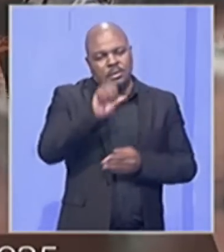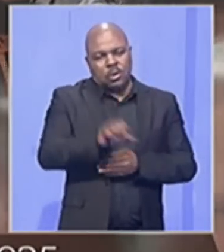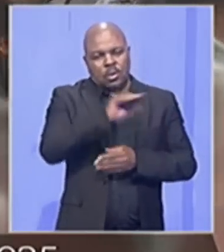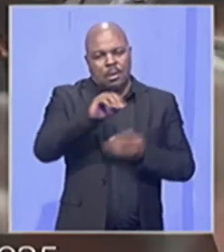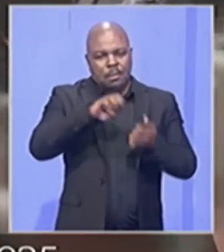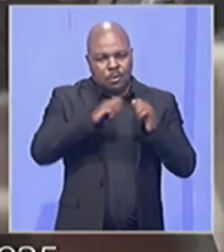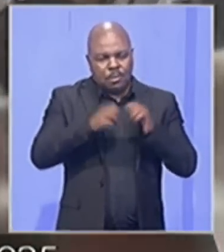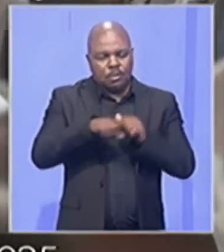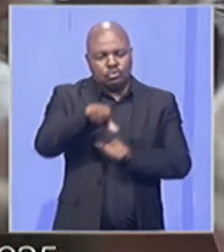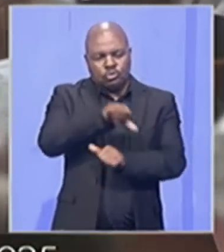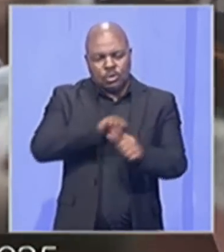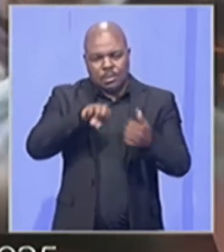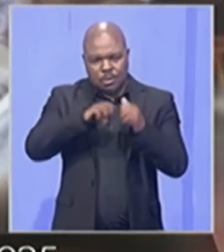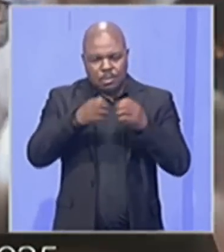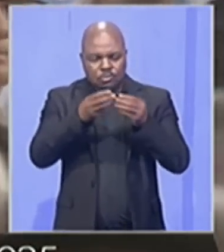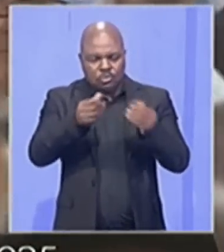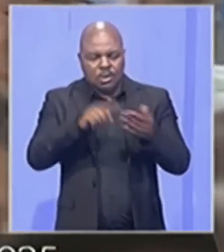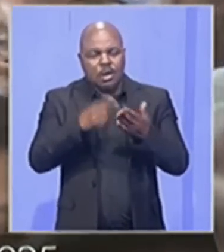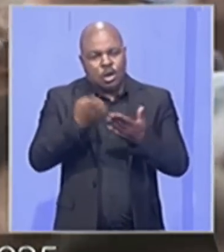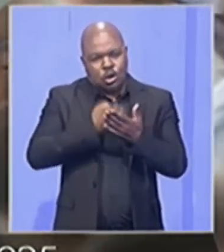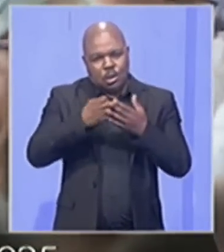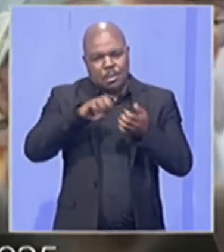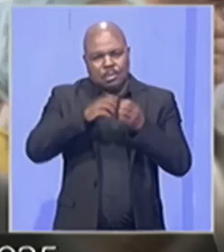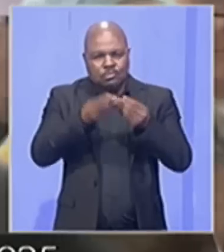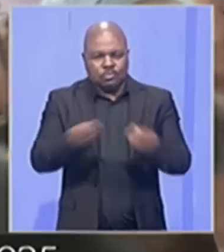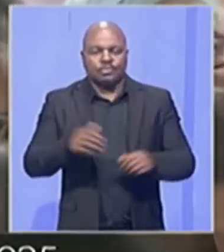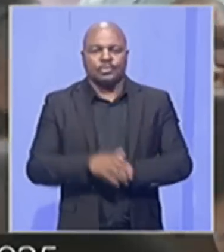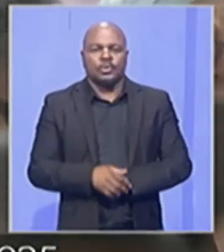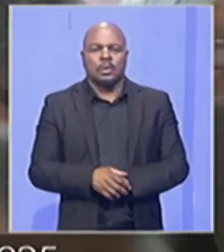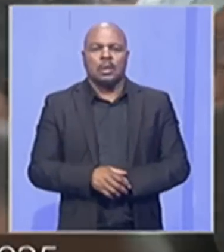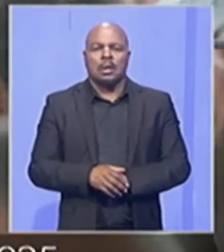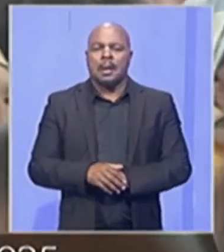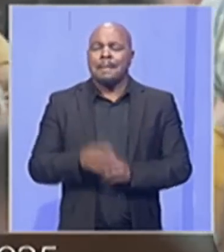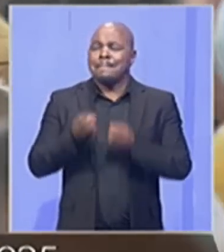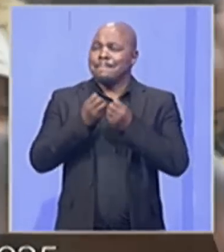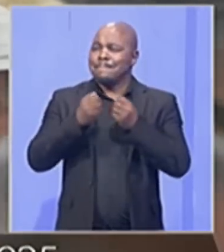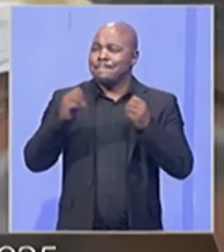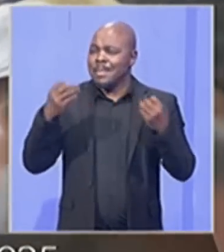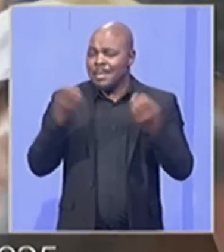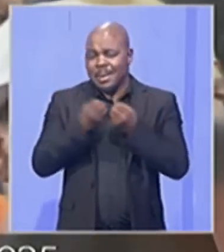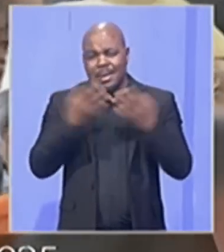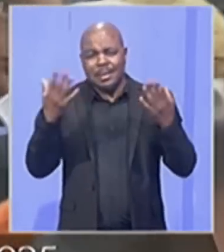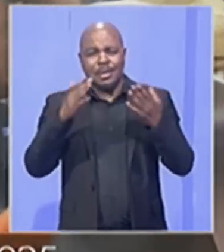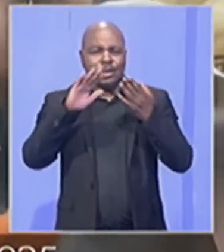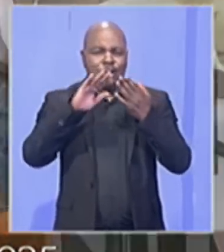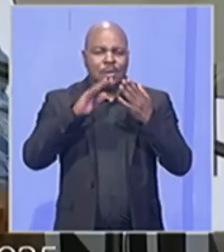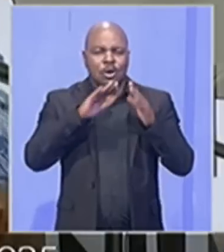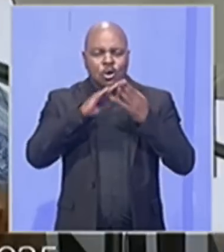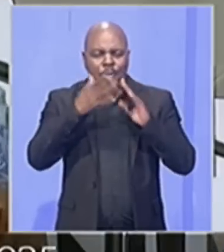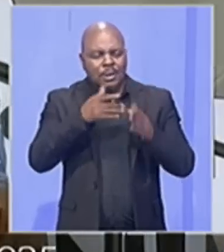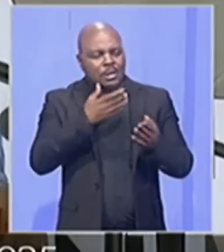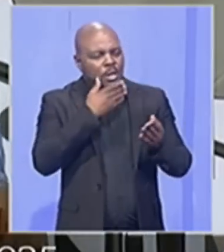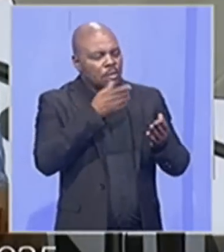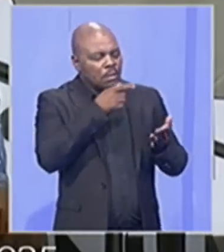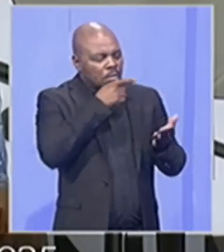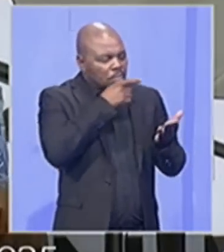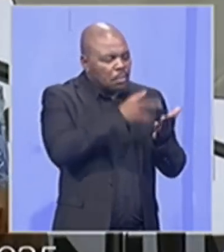le moruo. We have received many representations from civil society,